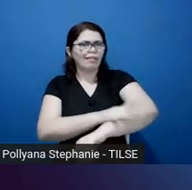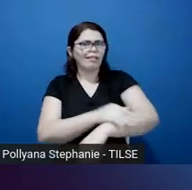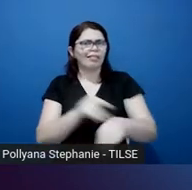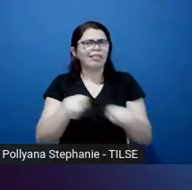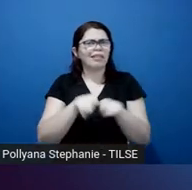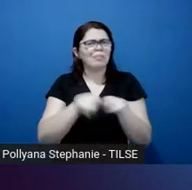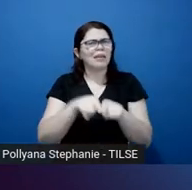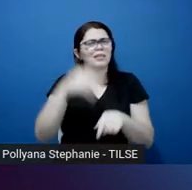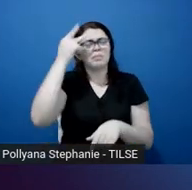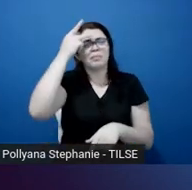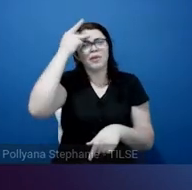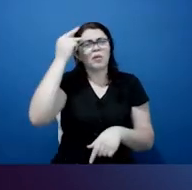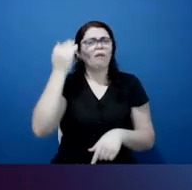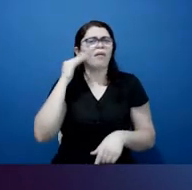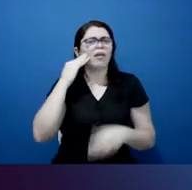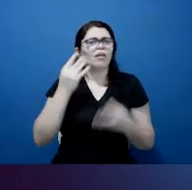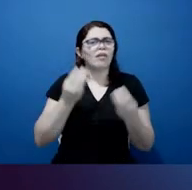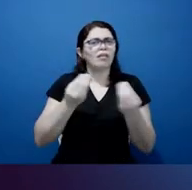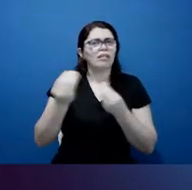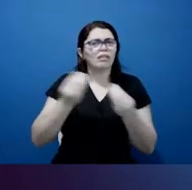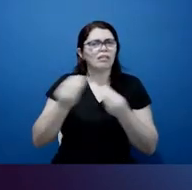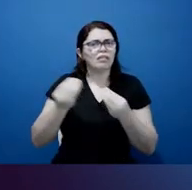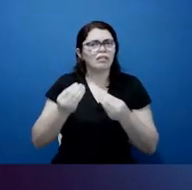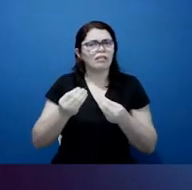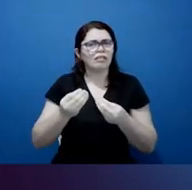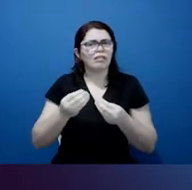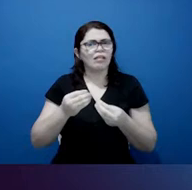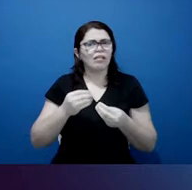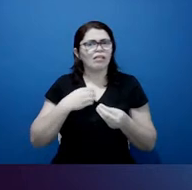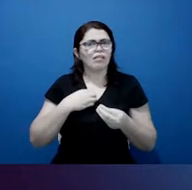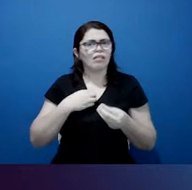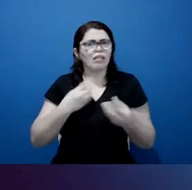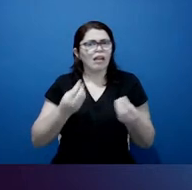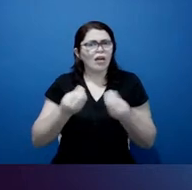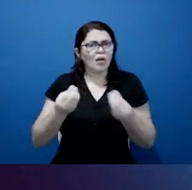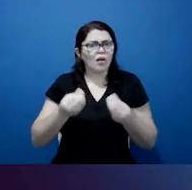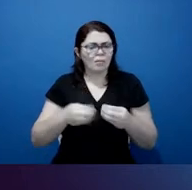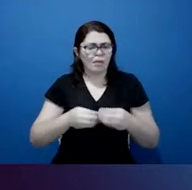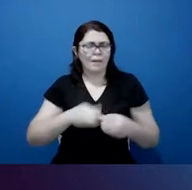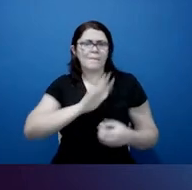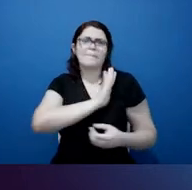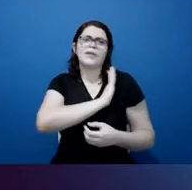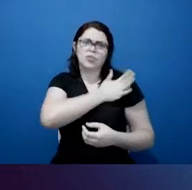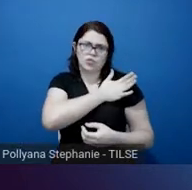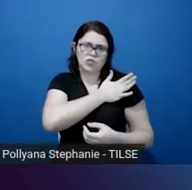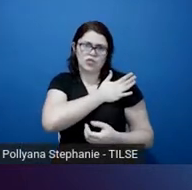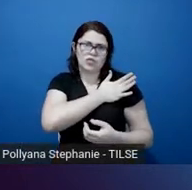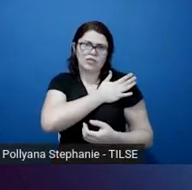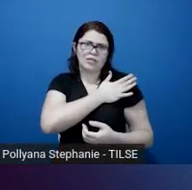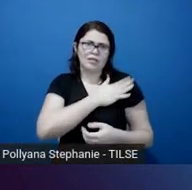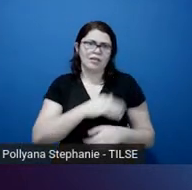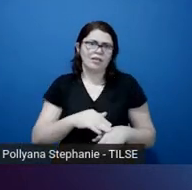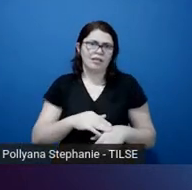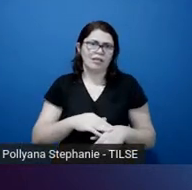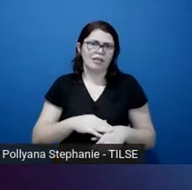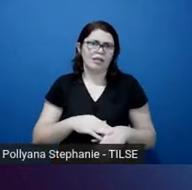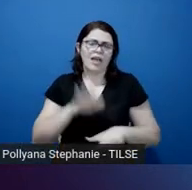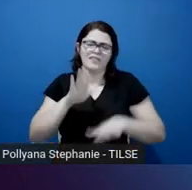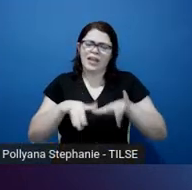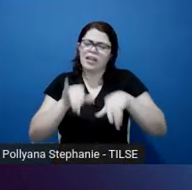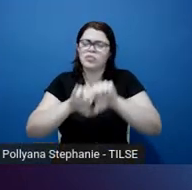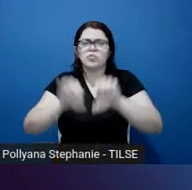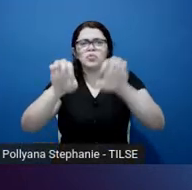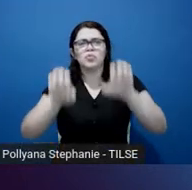interpreted as overt forms of bigotry or prejudice rather than structural